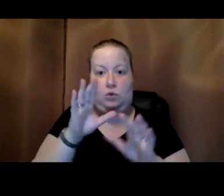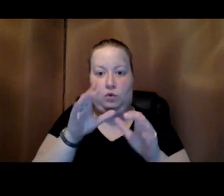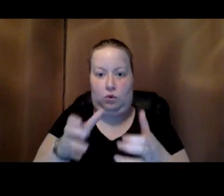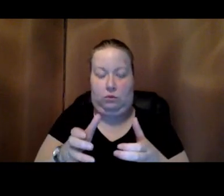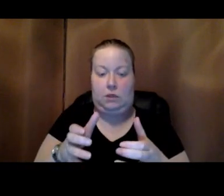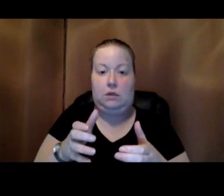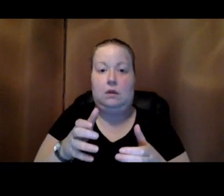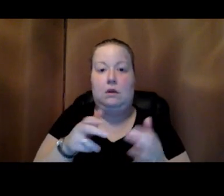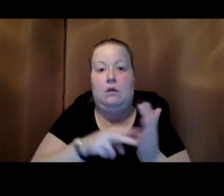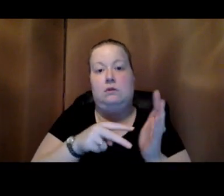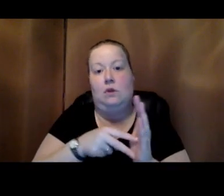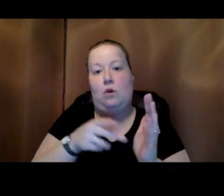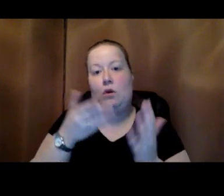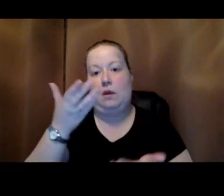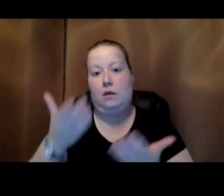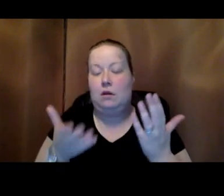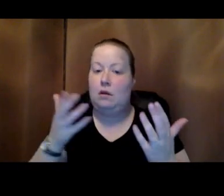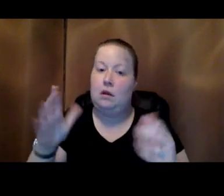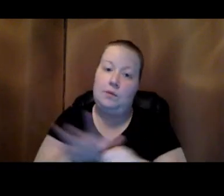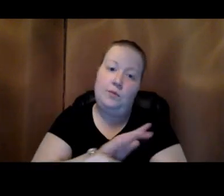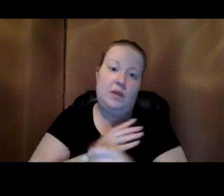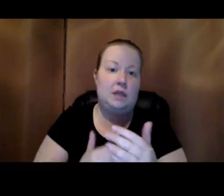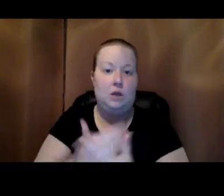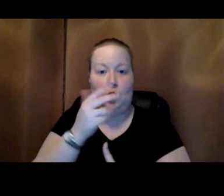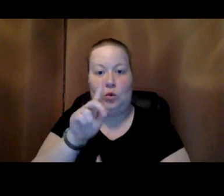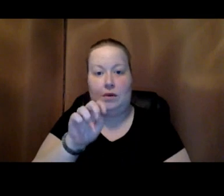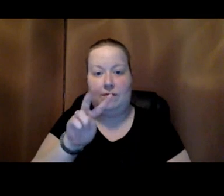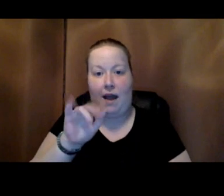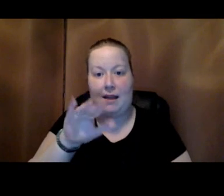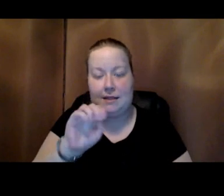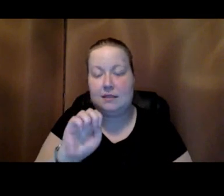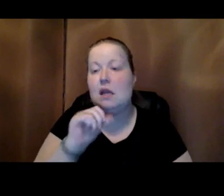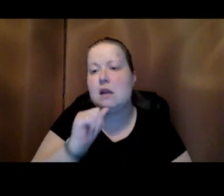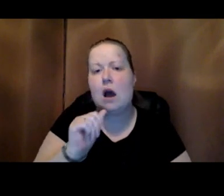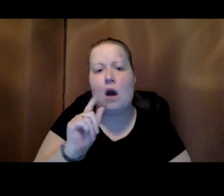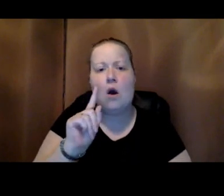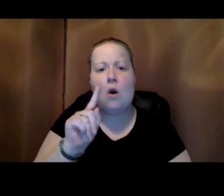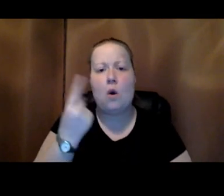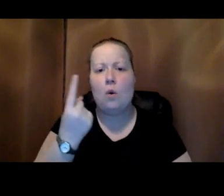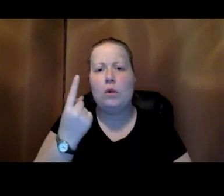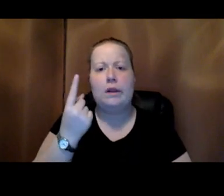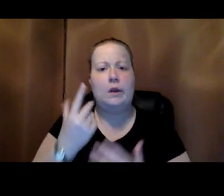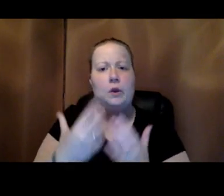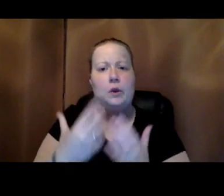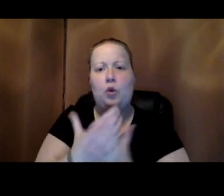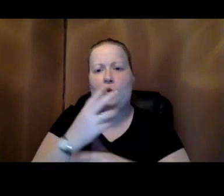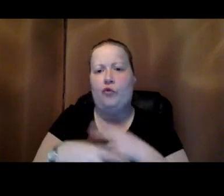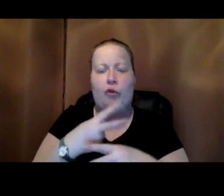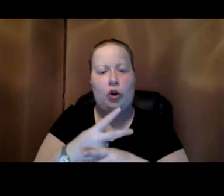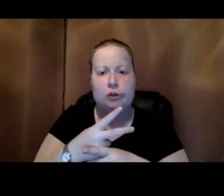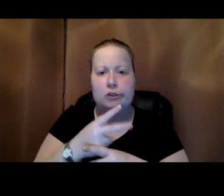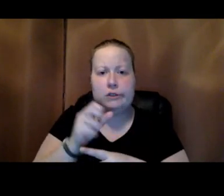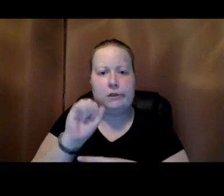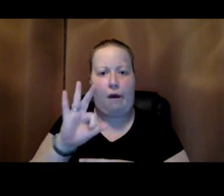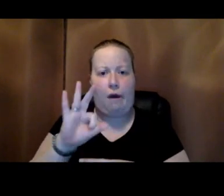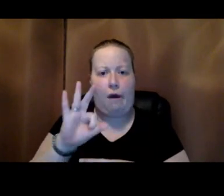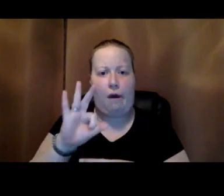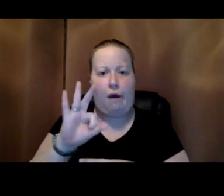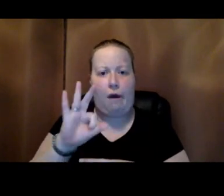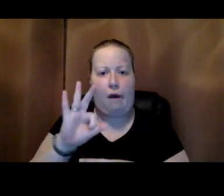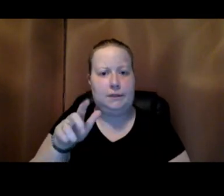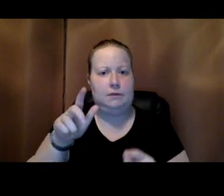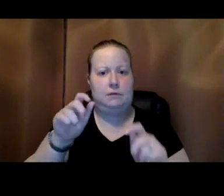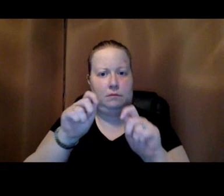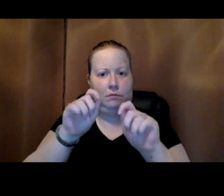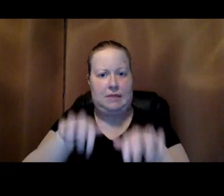be completely new devices, not just things like new versions, as it were, of the mouse and the keyboard. These could be completely